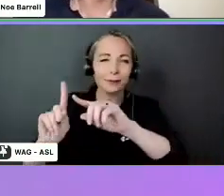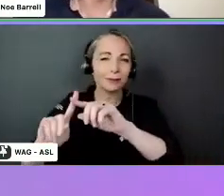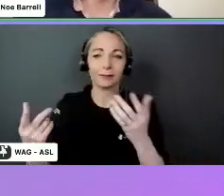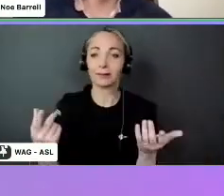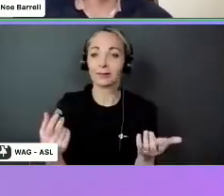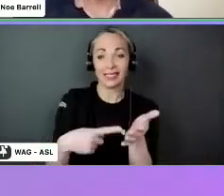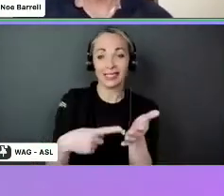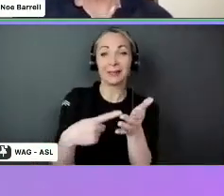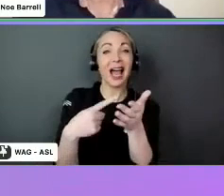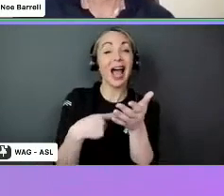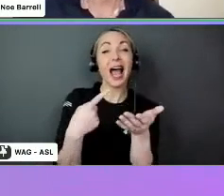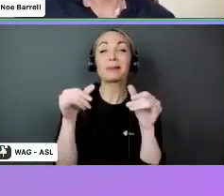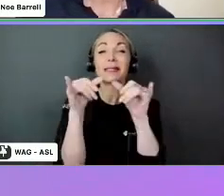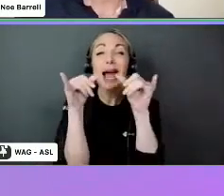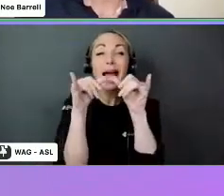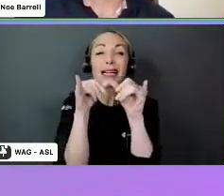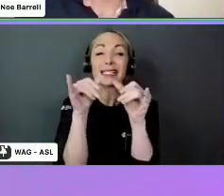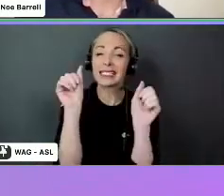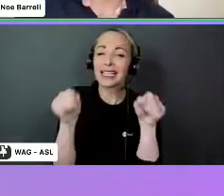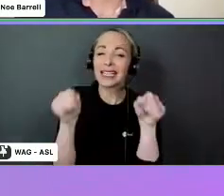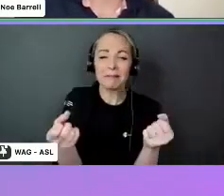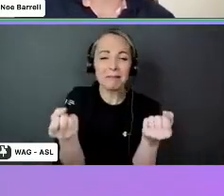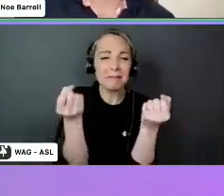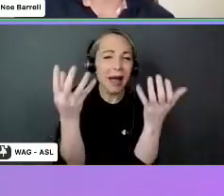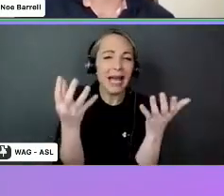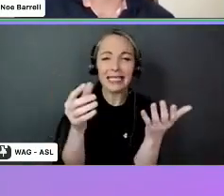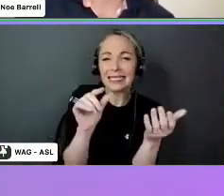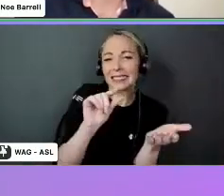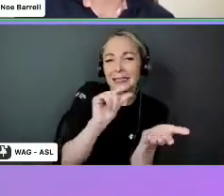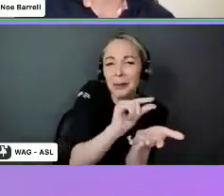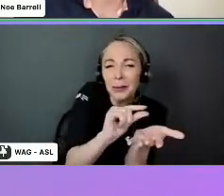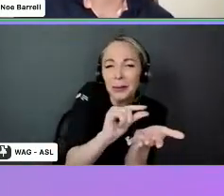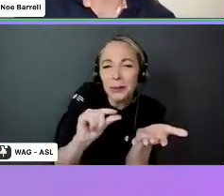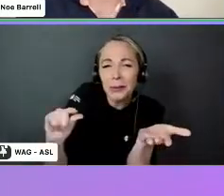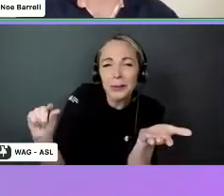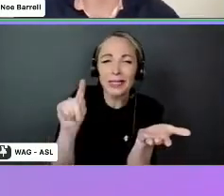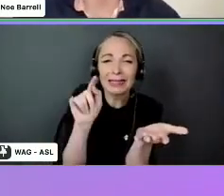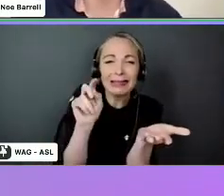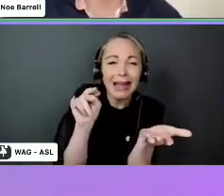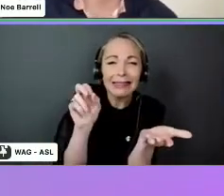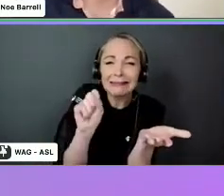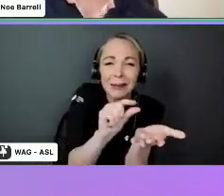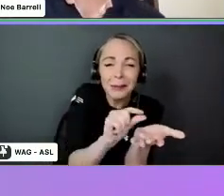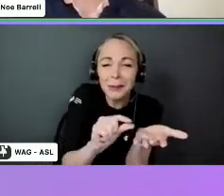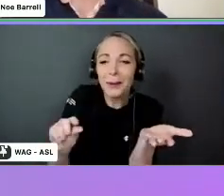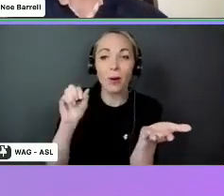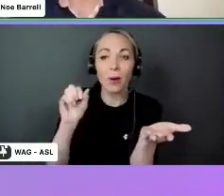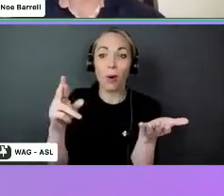even 100. And so to be able to, with a single pass through our neural network,